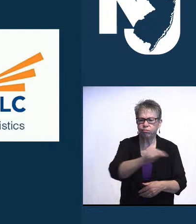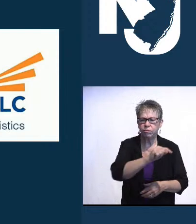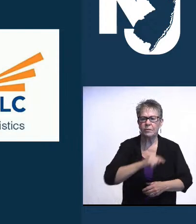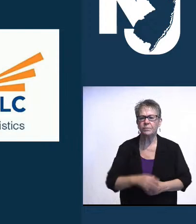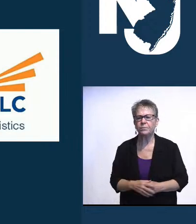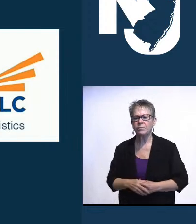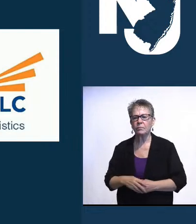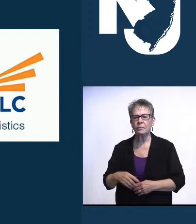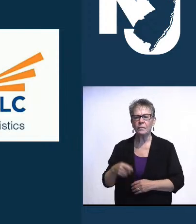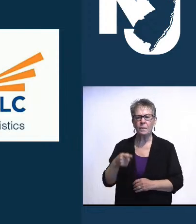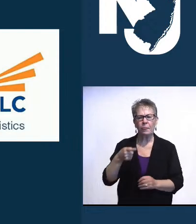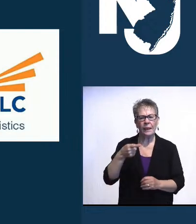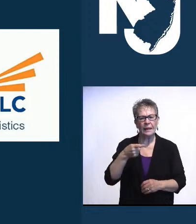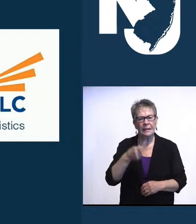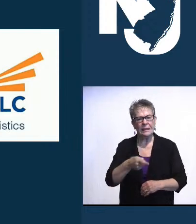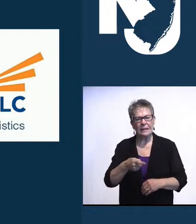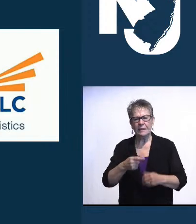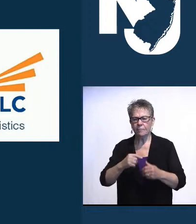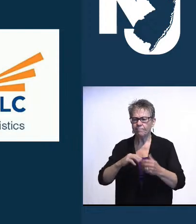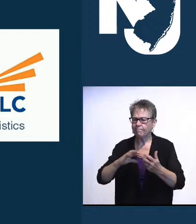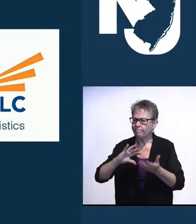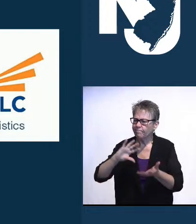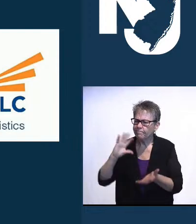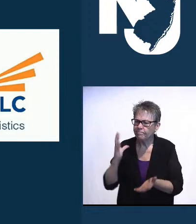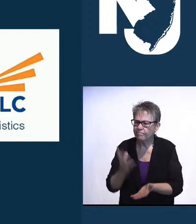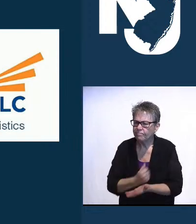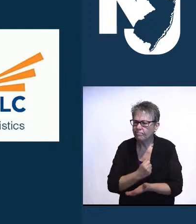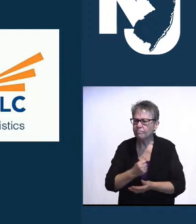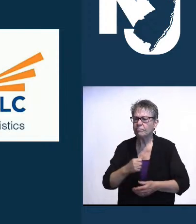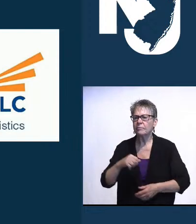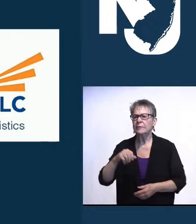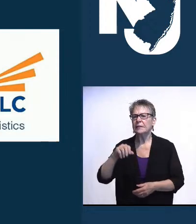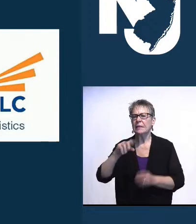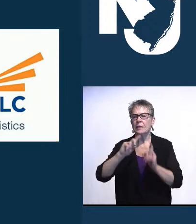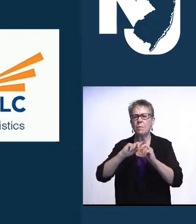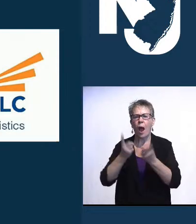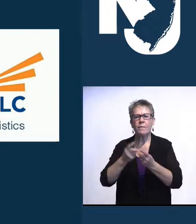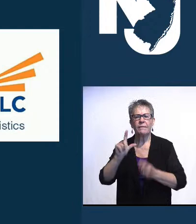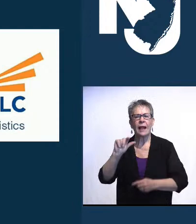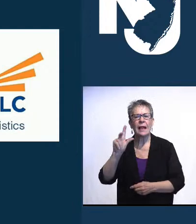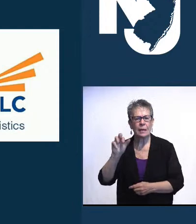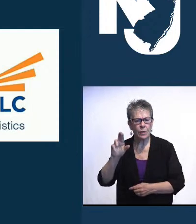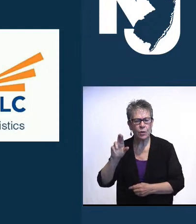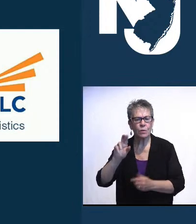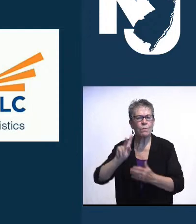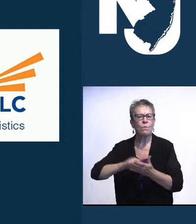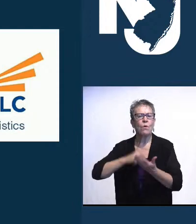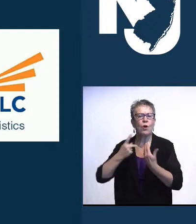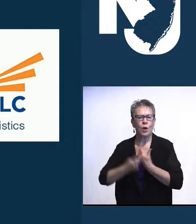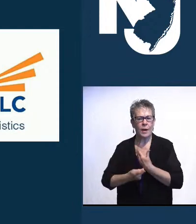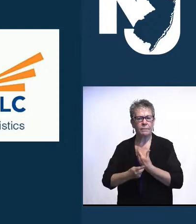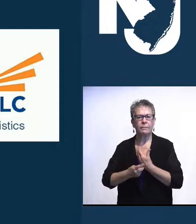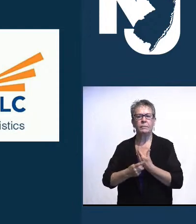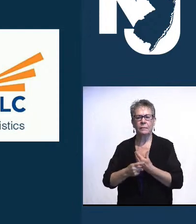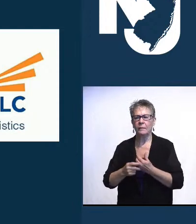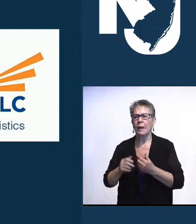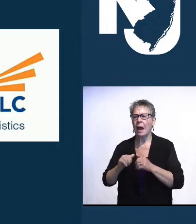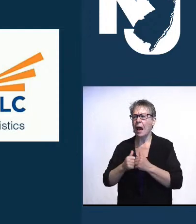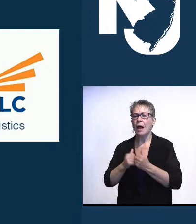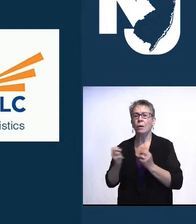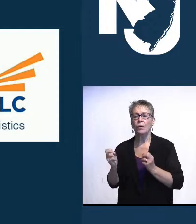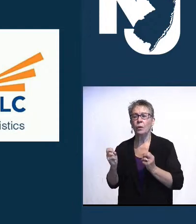and Earn program helped him not only find that needed employee, but also help cover his onboarding and training